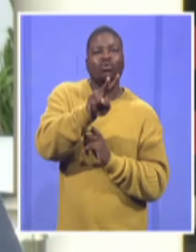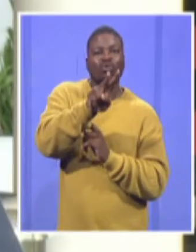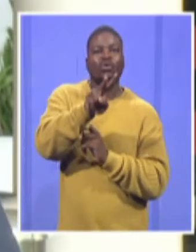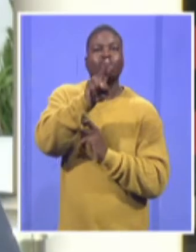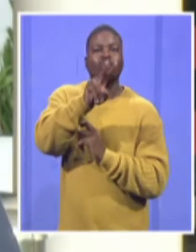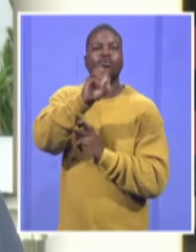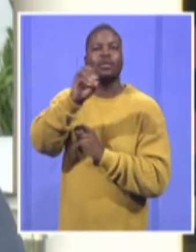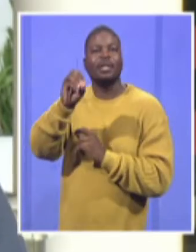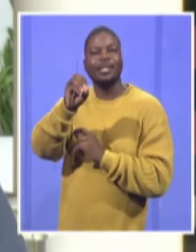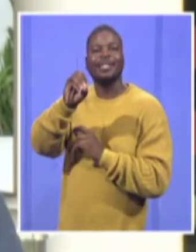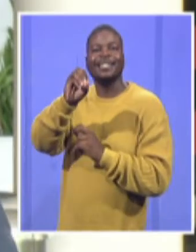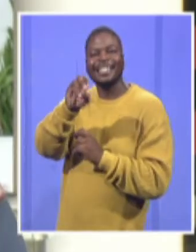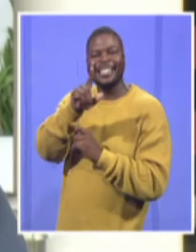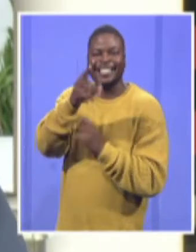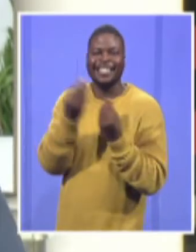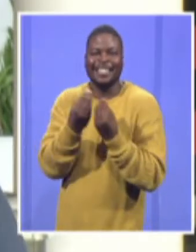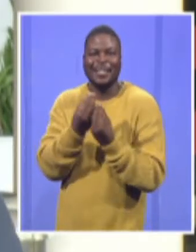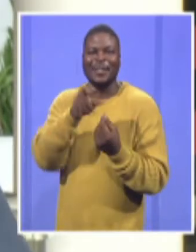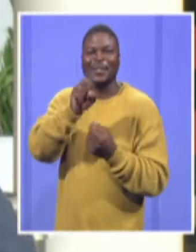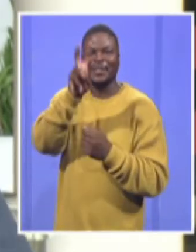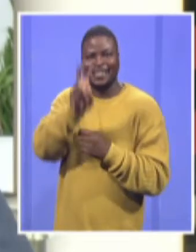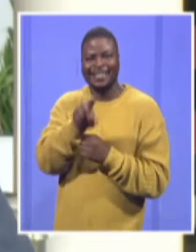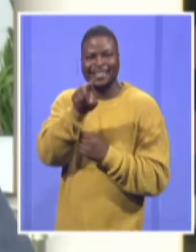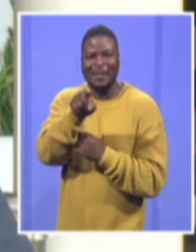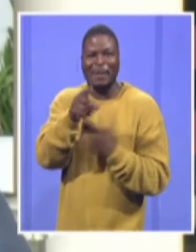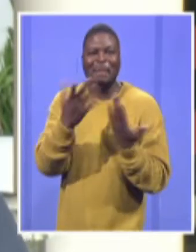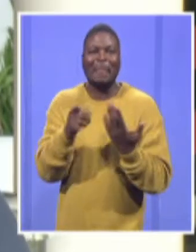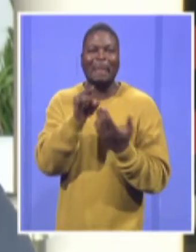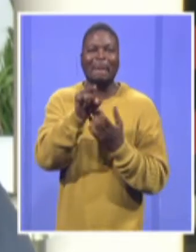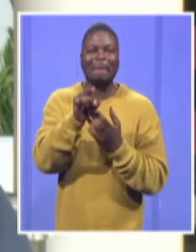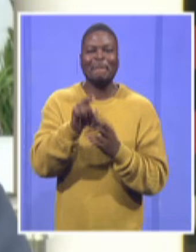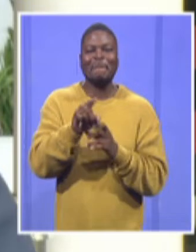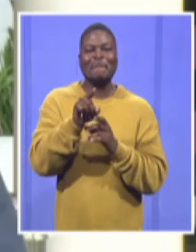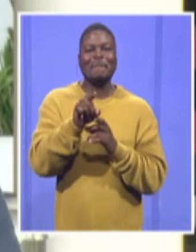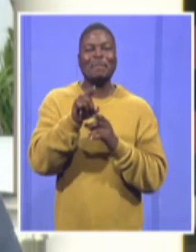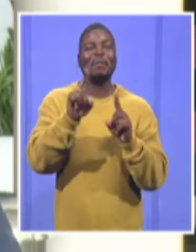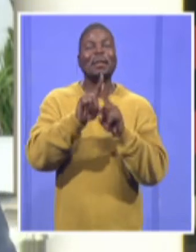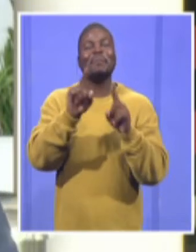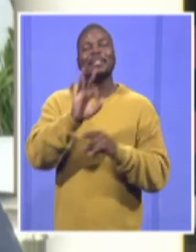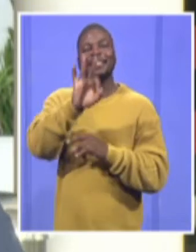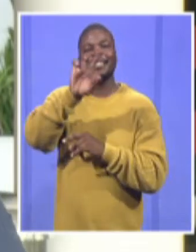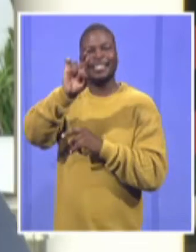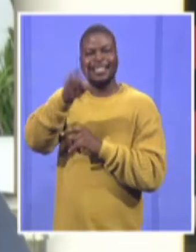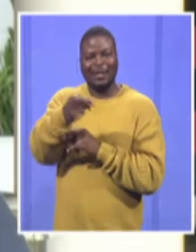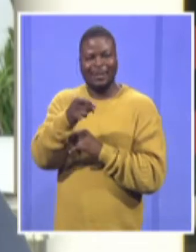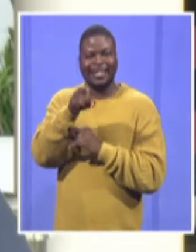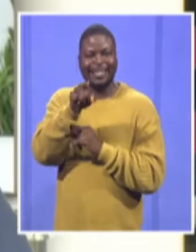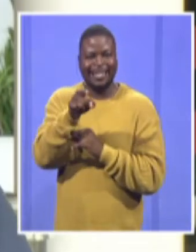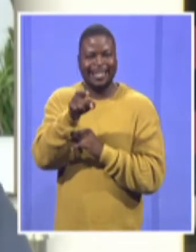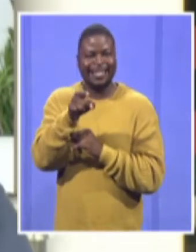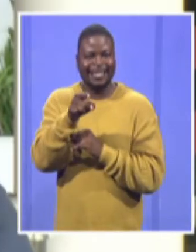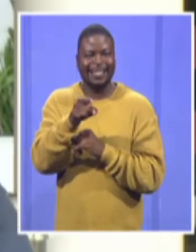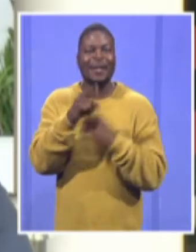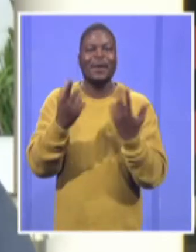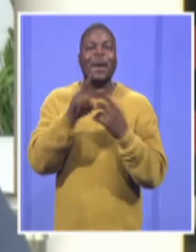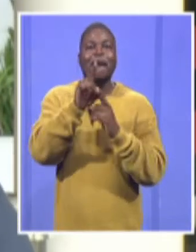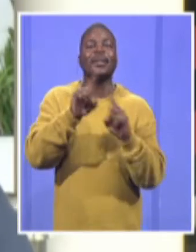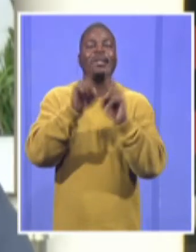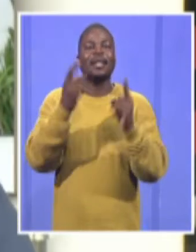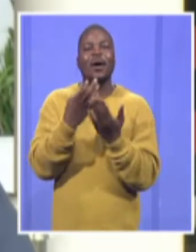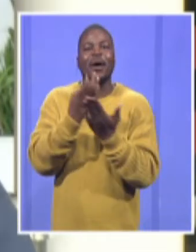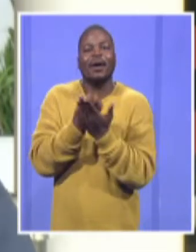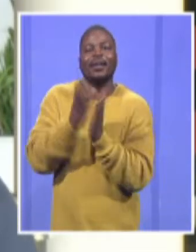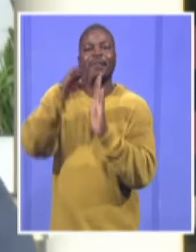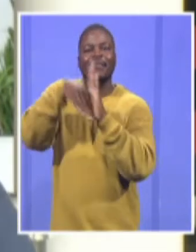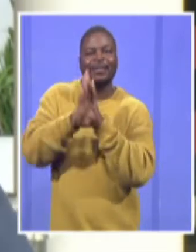to 300, to 2,000, 3,000, which it depends on the inflation rate. So the country like